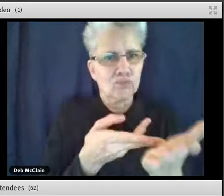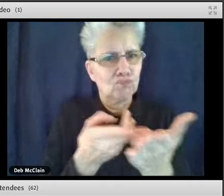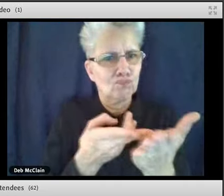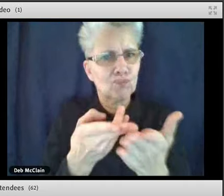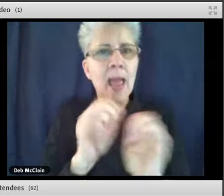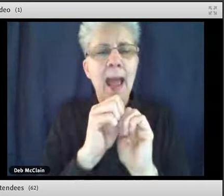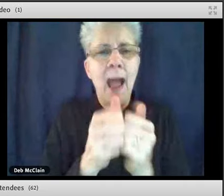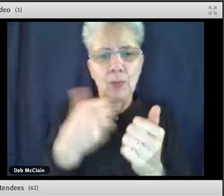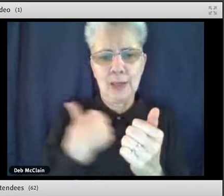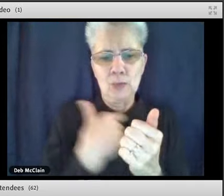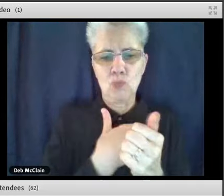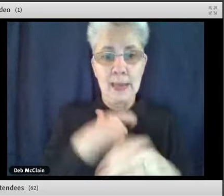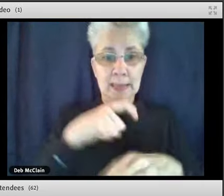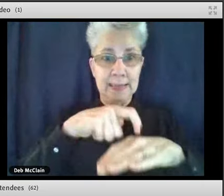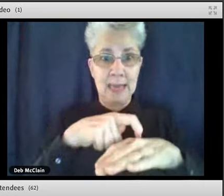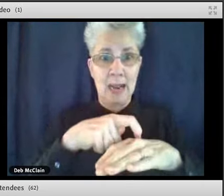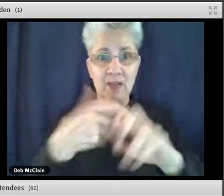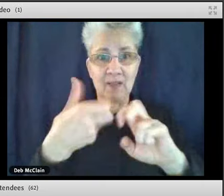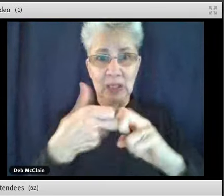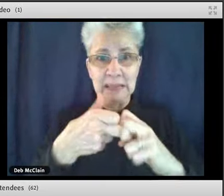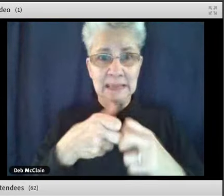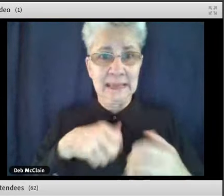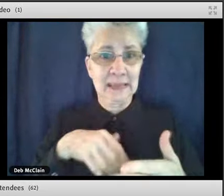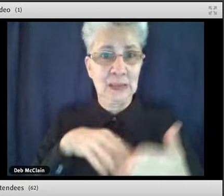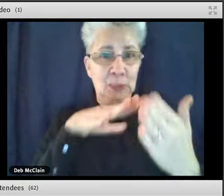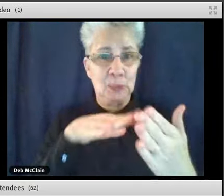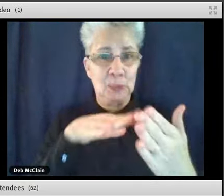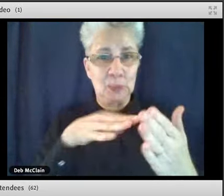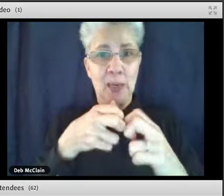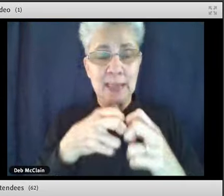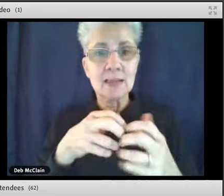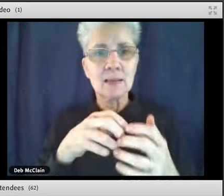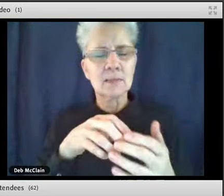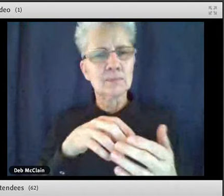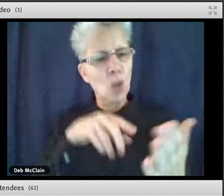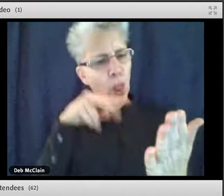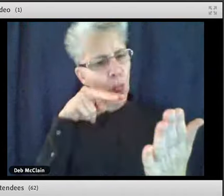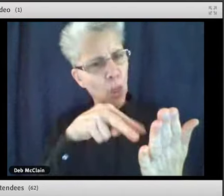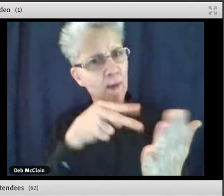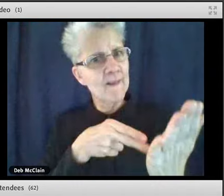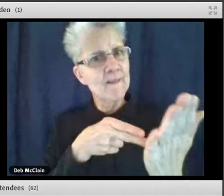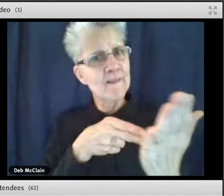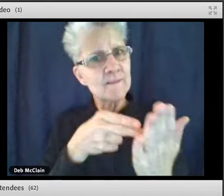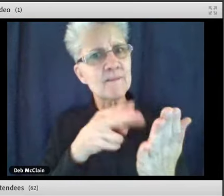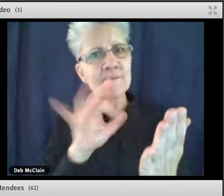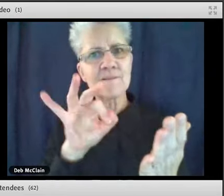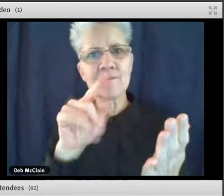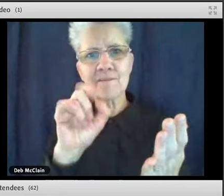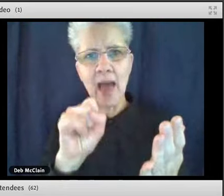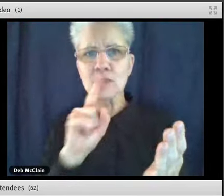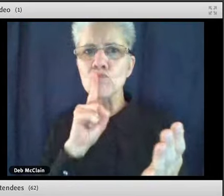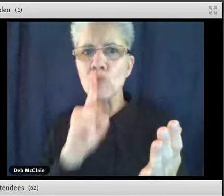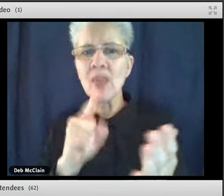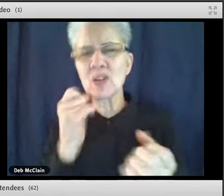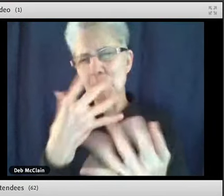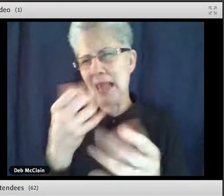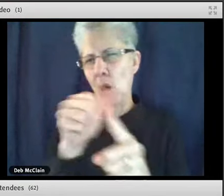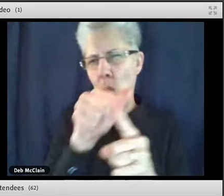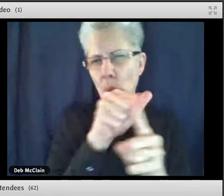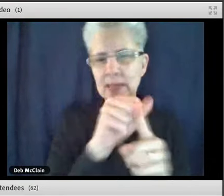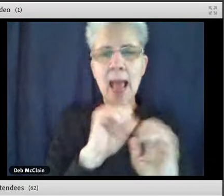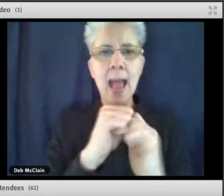of crises, look at these facts and make sure they're real? Because there are a lot of hoaxes out there. You know, how can we discern